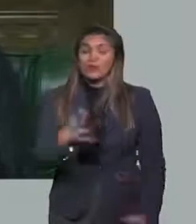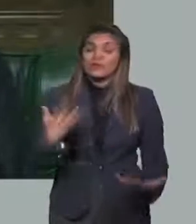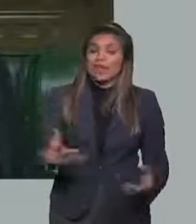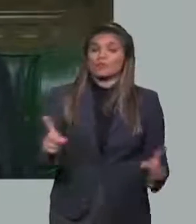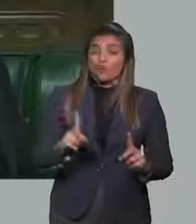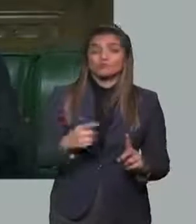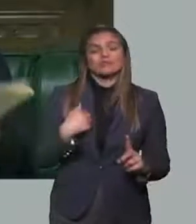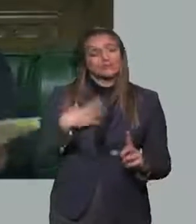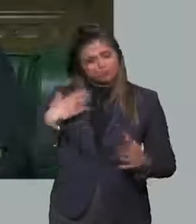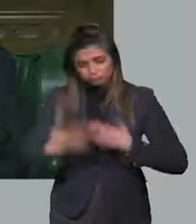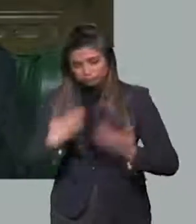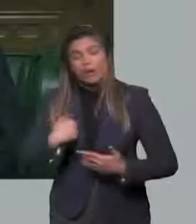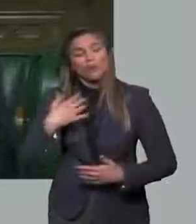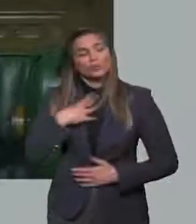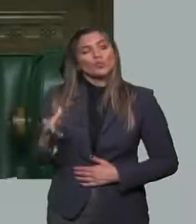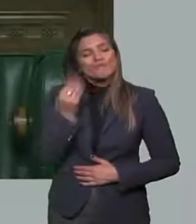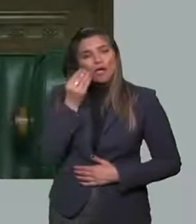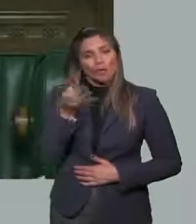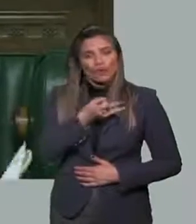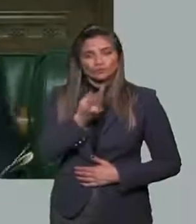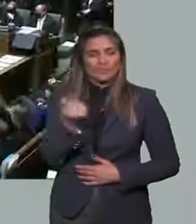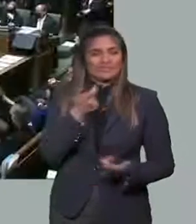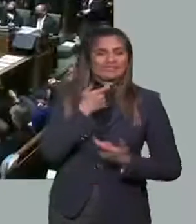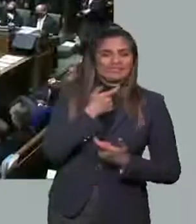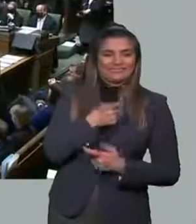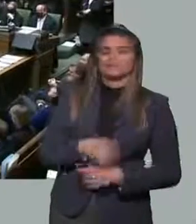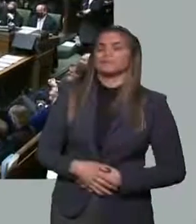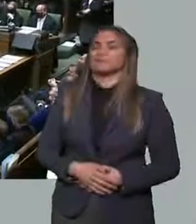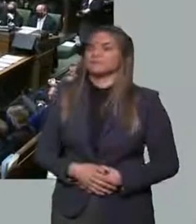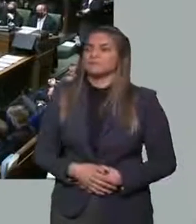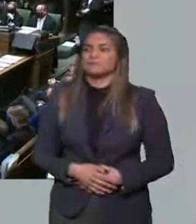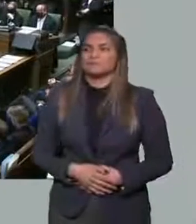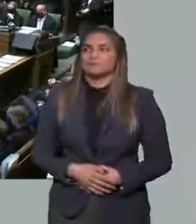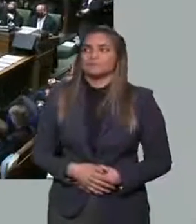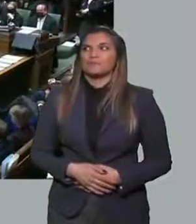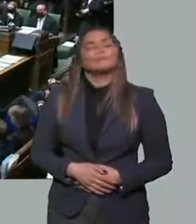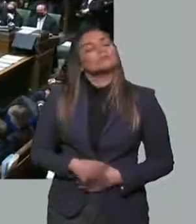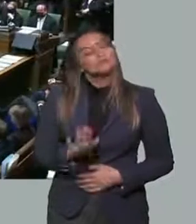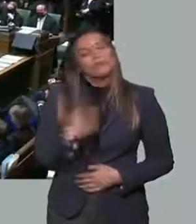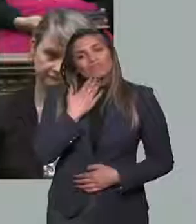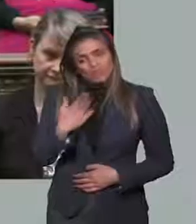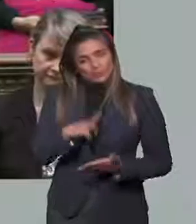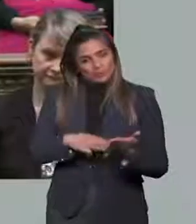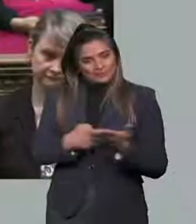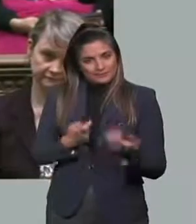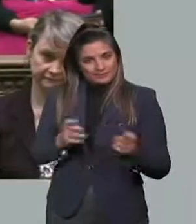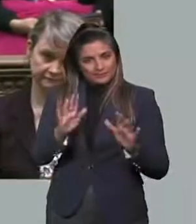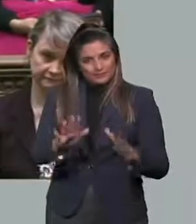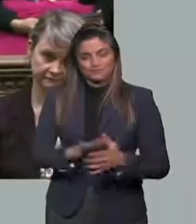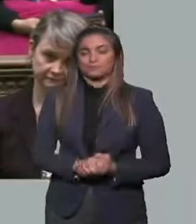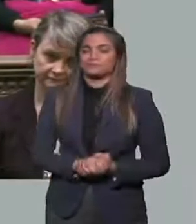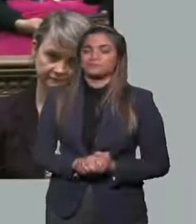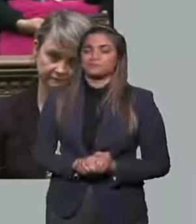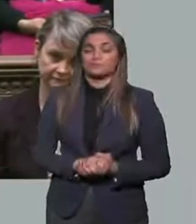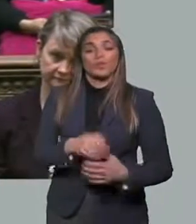for the moment, I need to get on. I want to hear the question. Angela Rayner. Thank you, Mr. Speaker. The government benches